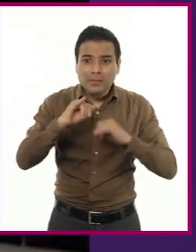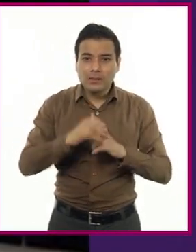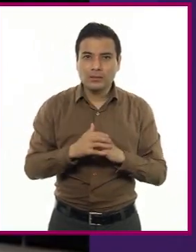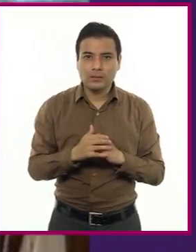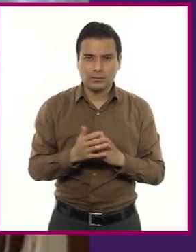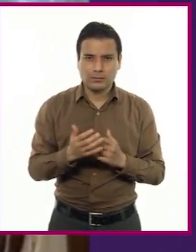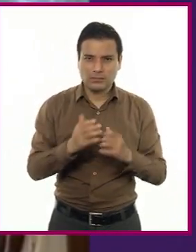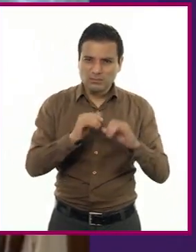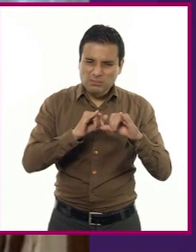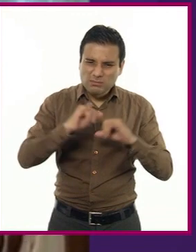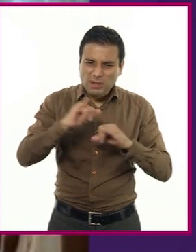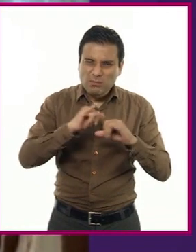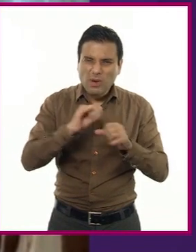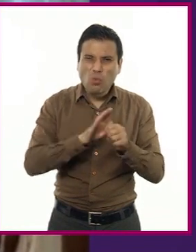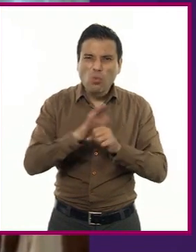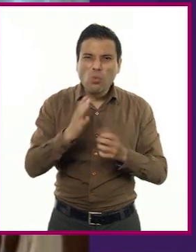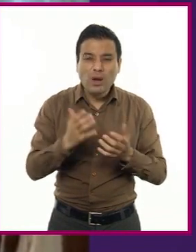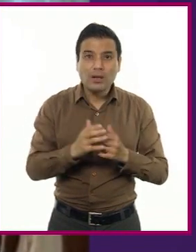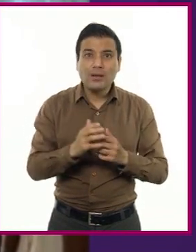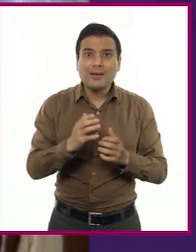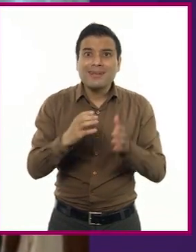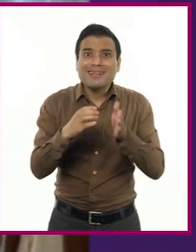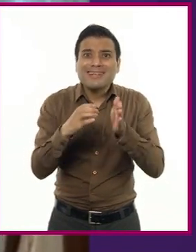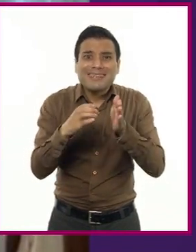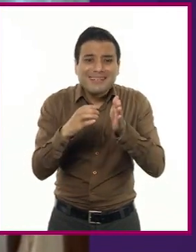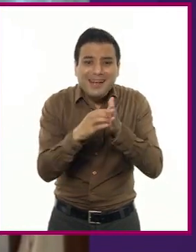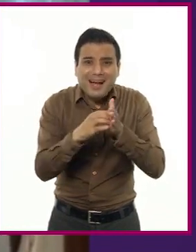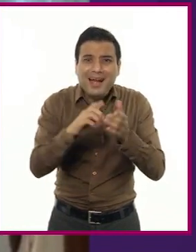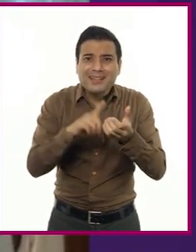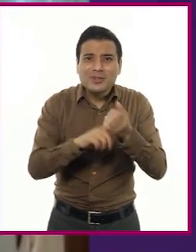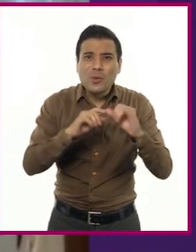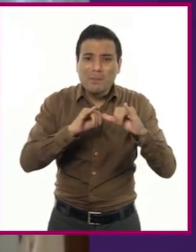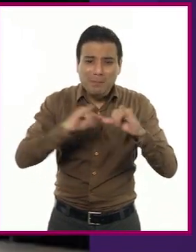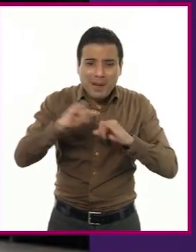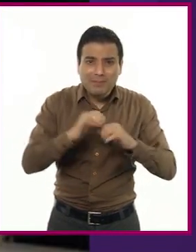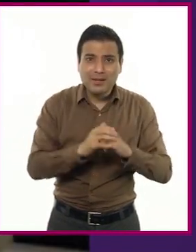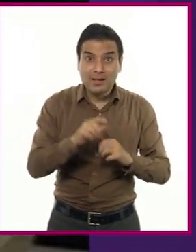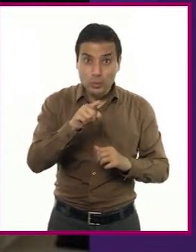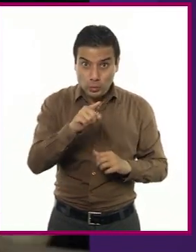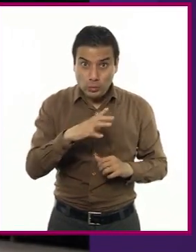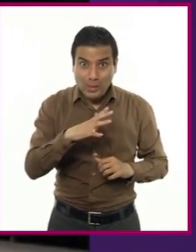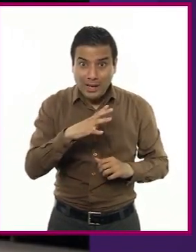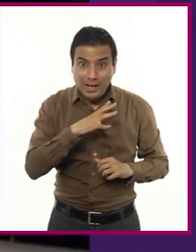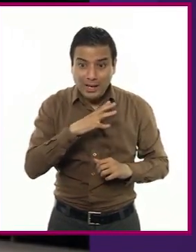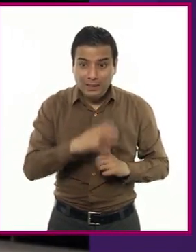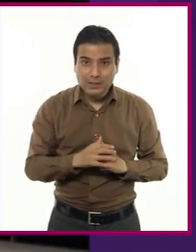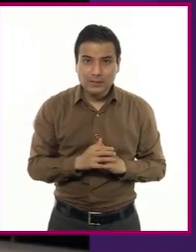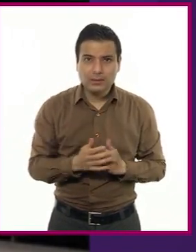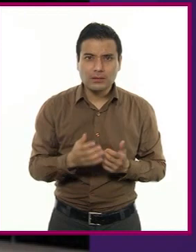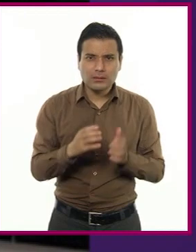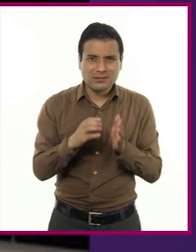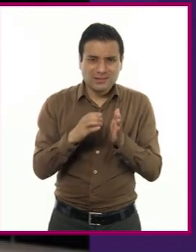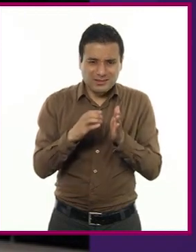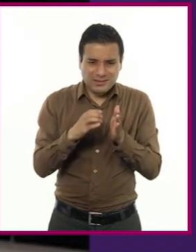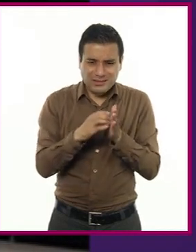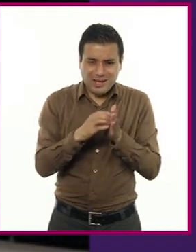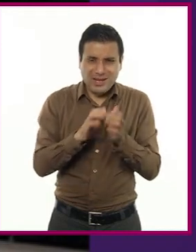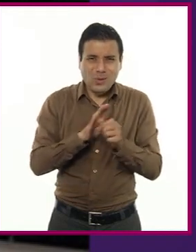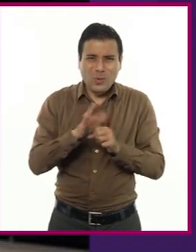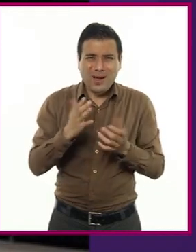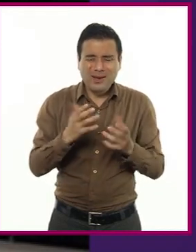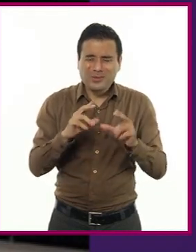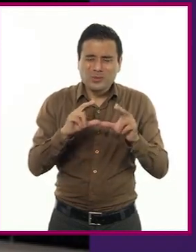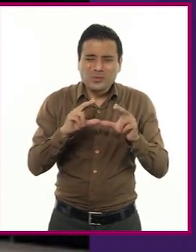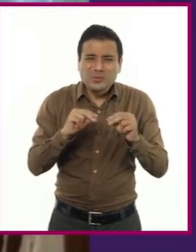map? The map that was in the box. I can't find it. Do you have it? What box? I don't know what you're talking